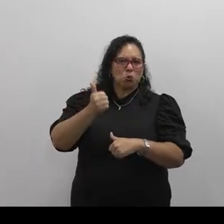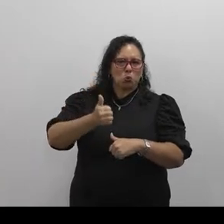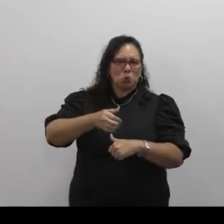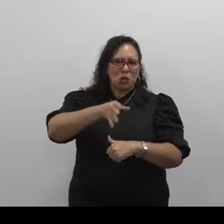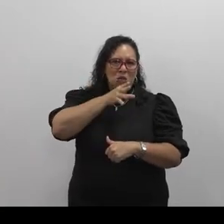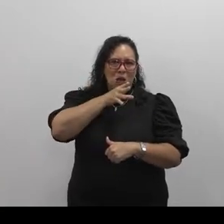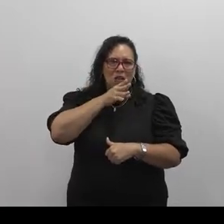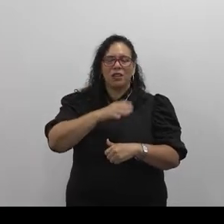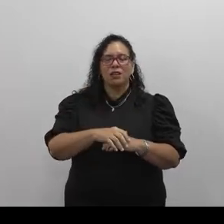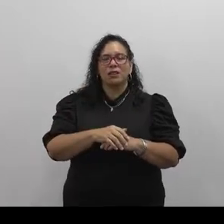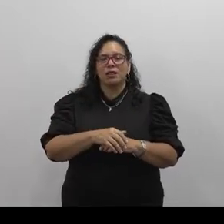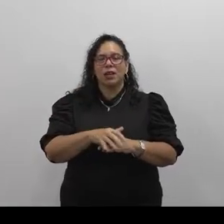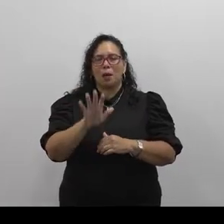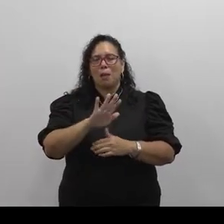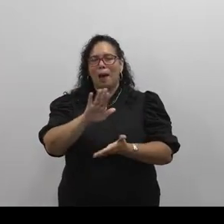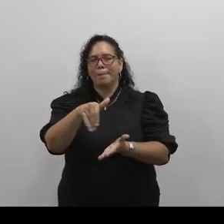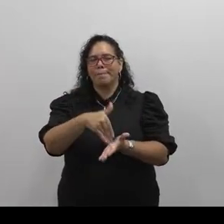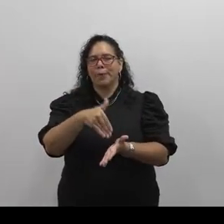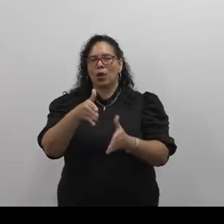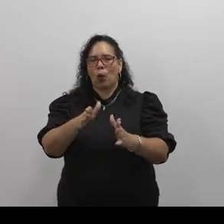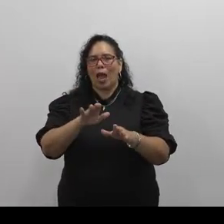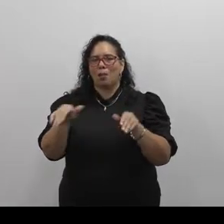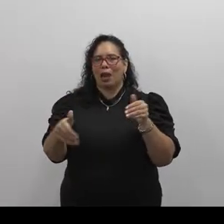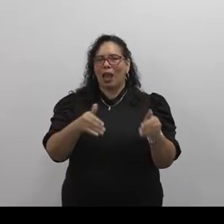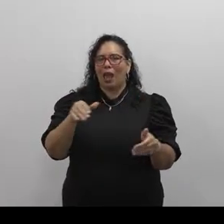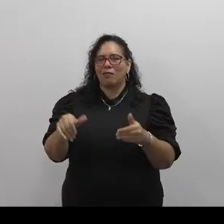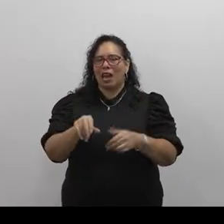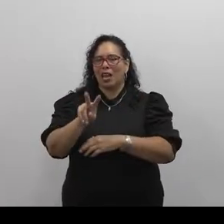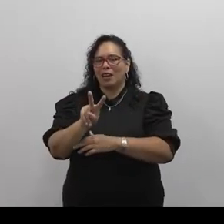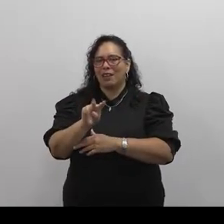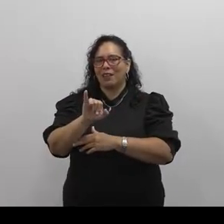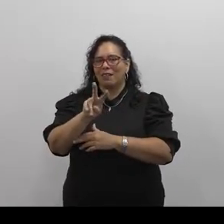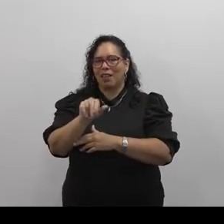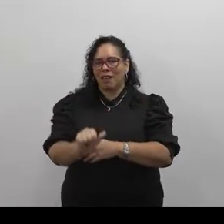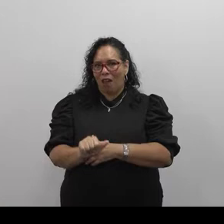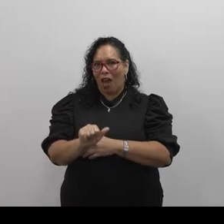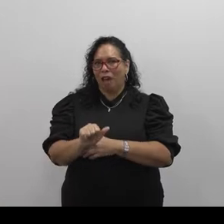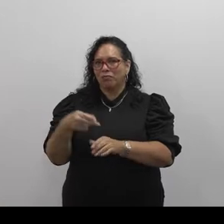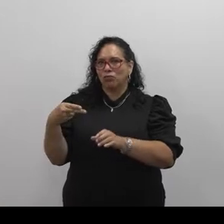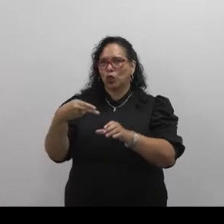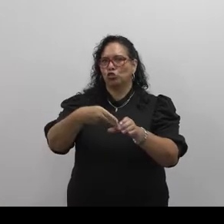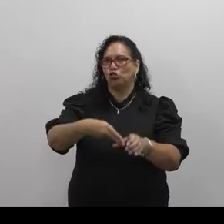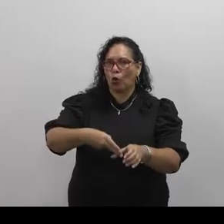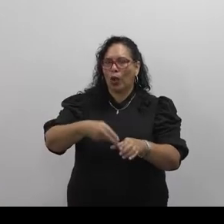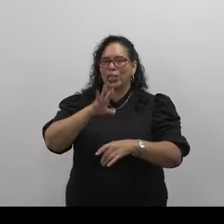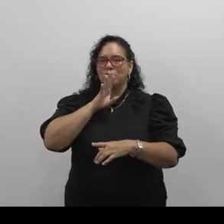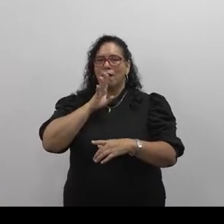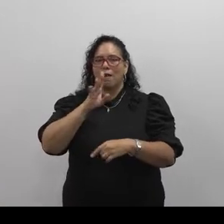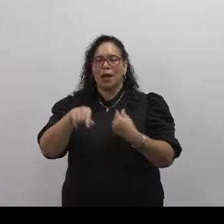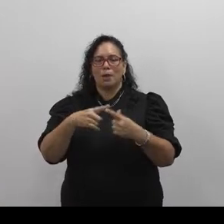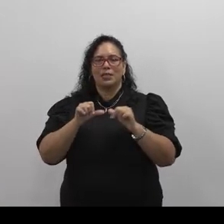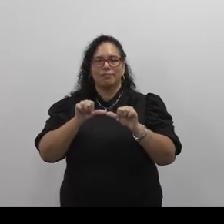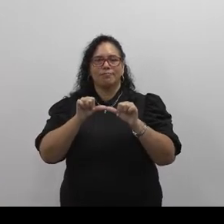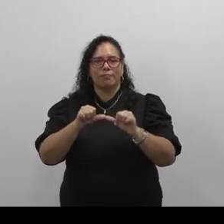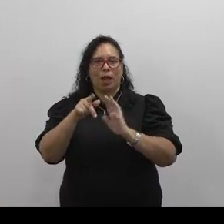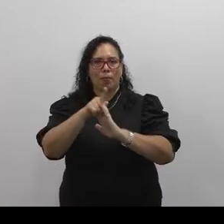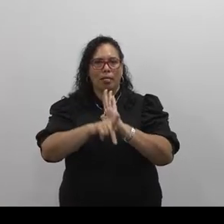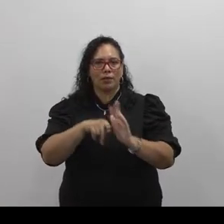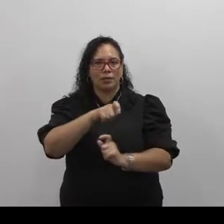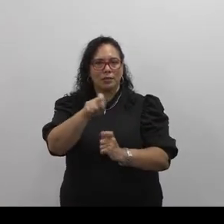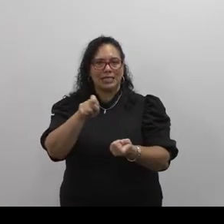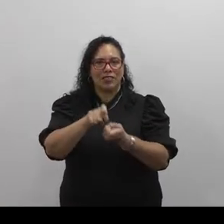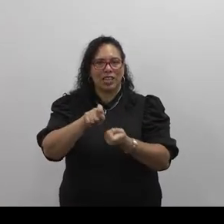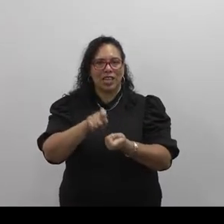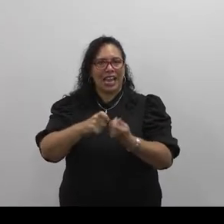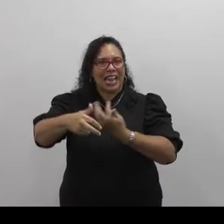topics, but at some point about midway through, I'm going to invite Viva to join us to help me speak to the sustainability policy, specifically with respect